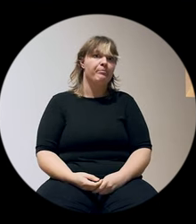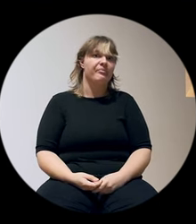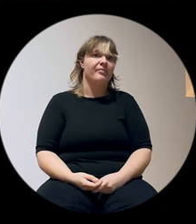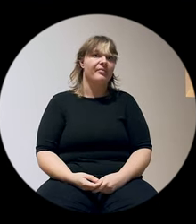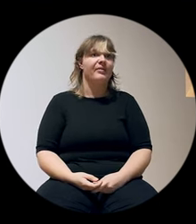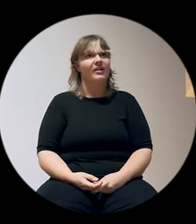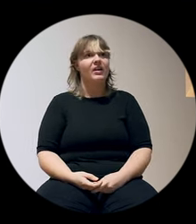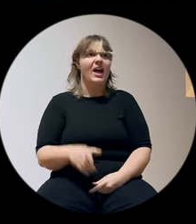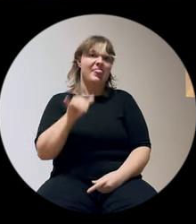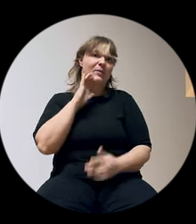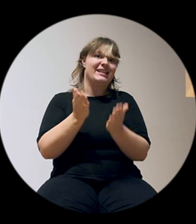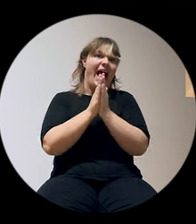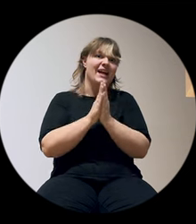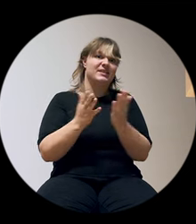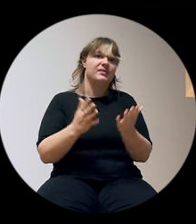which was the ask.